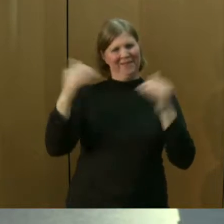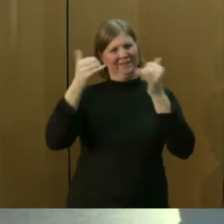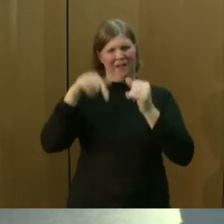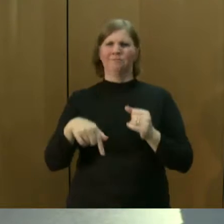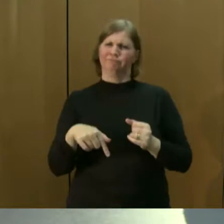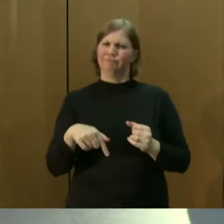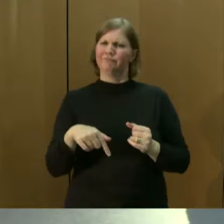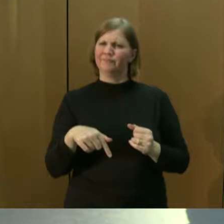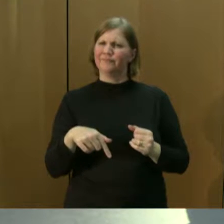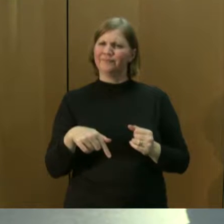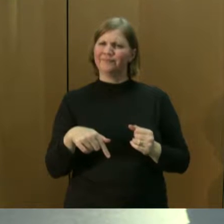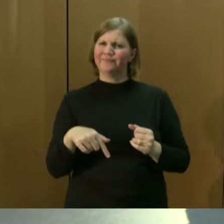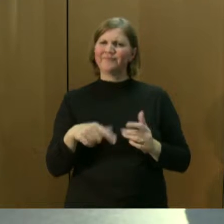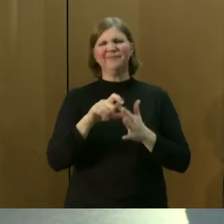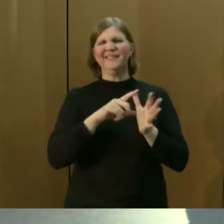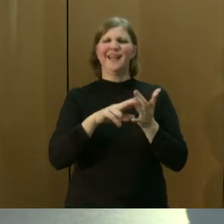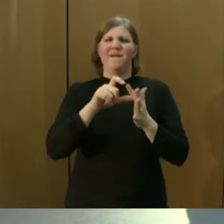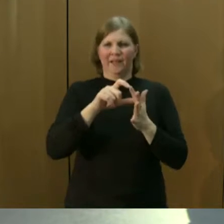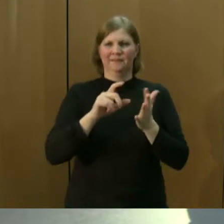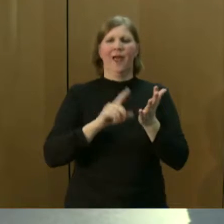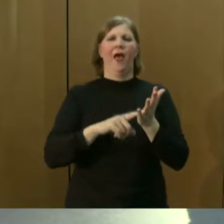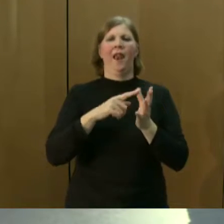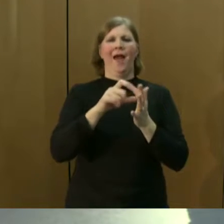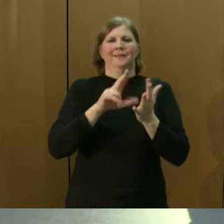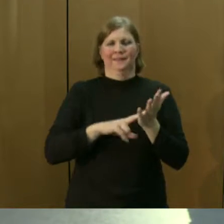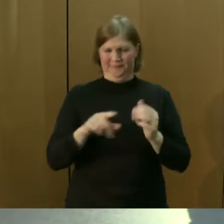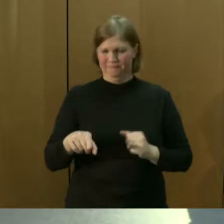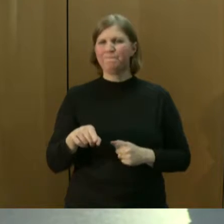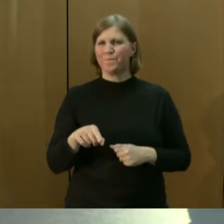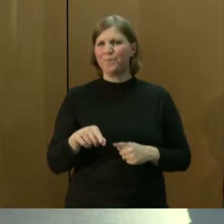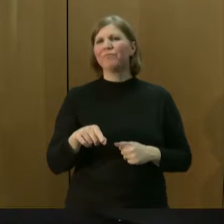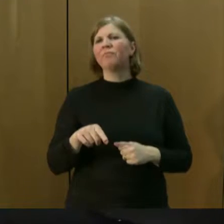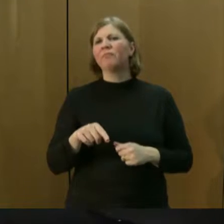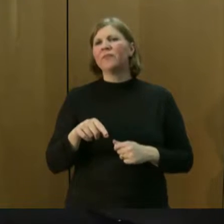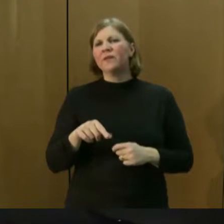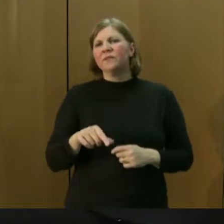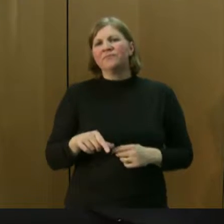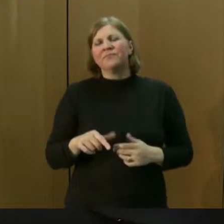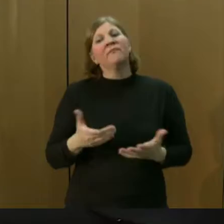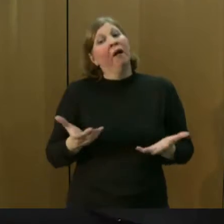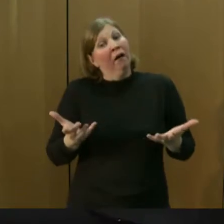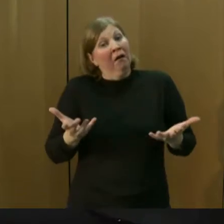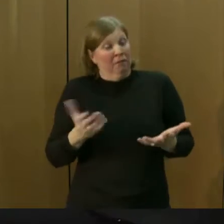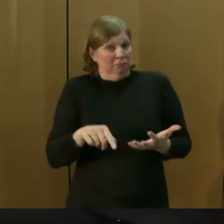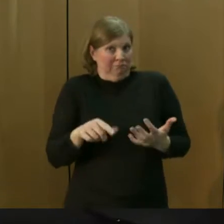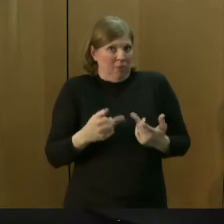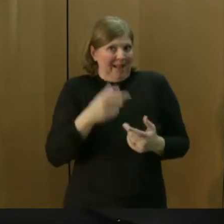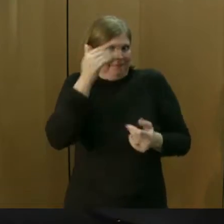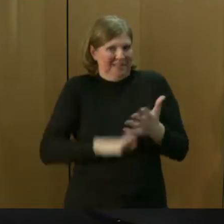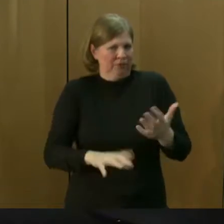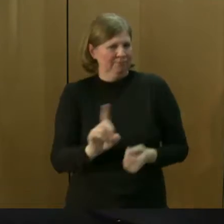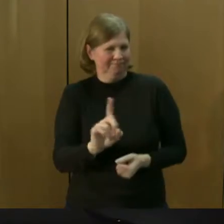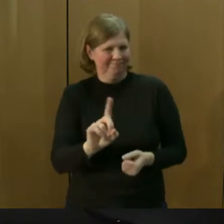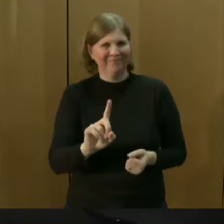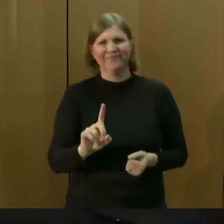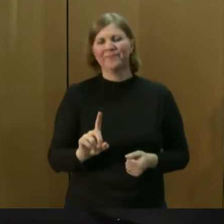do you approach? Do you have any tips for approaching venues and? That took a long time to get that sentence out.